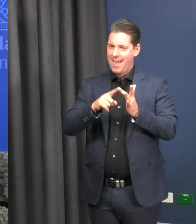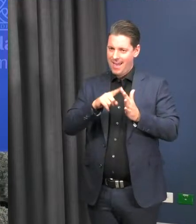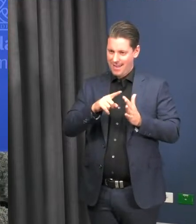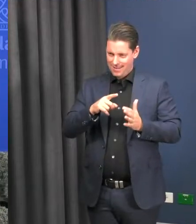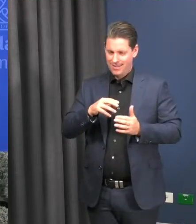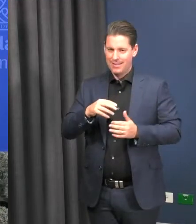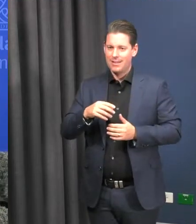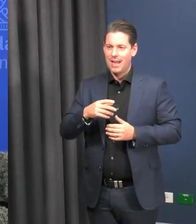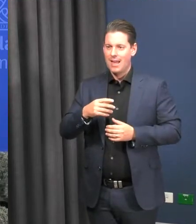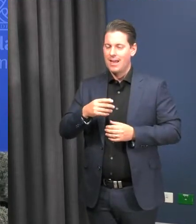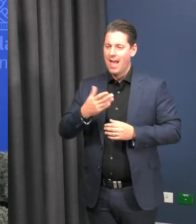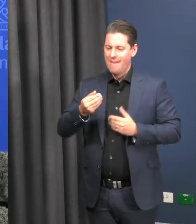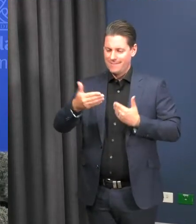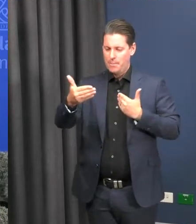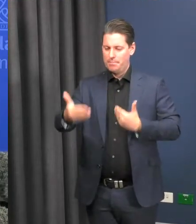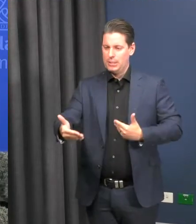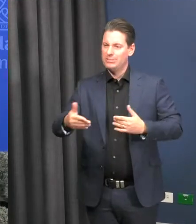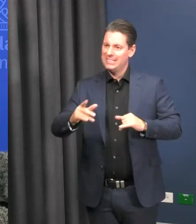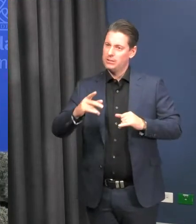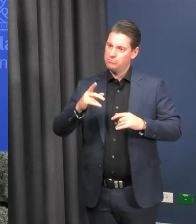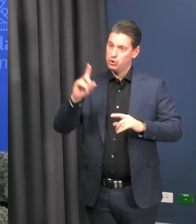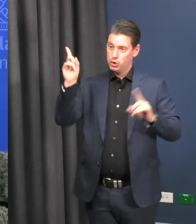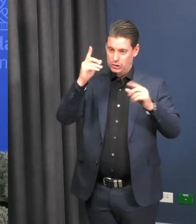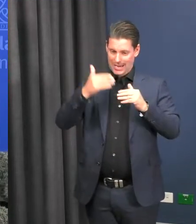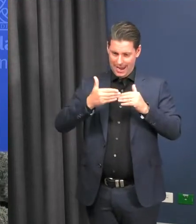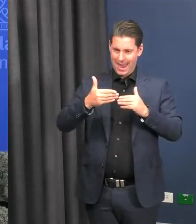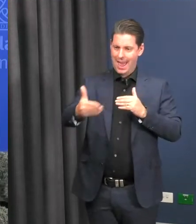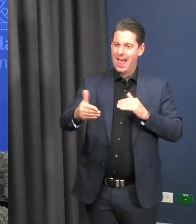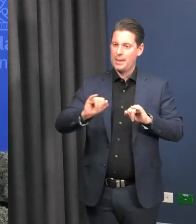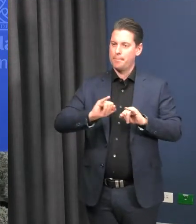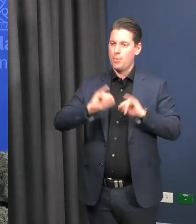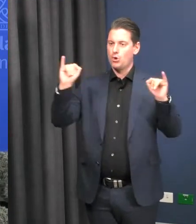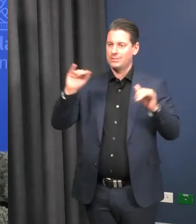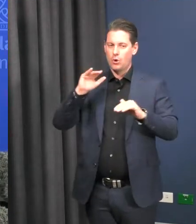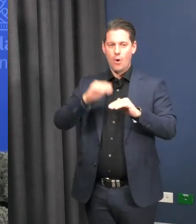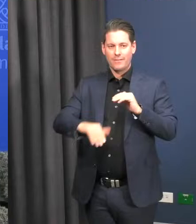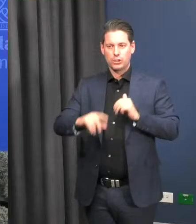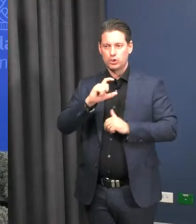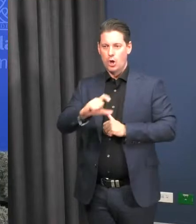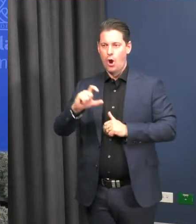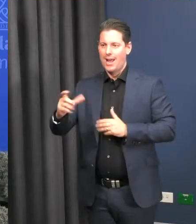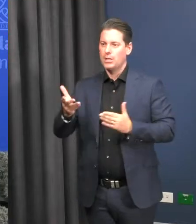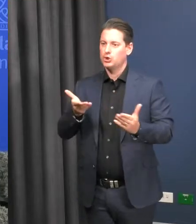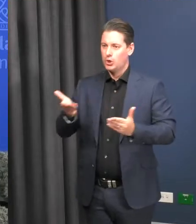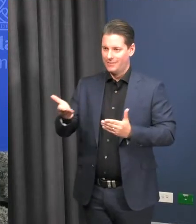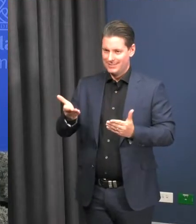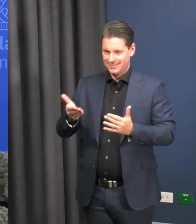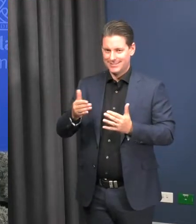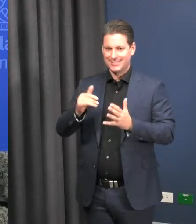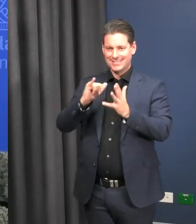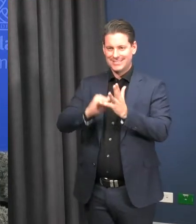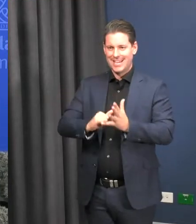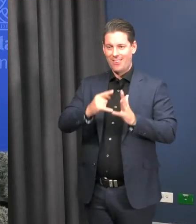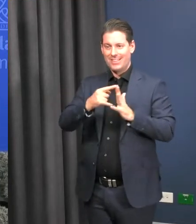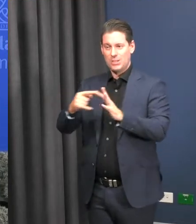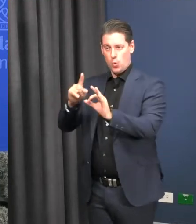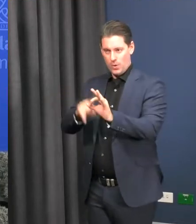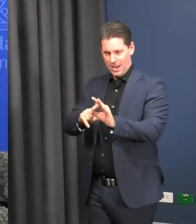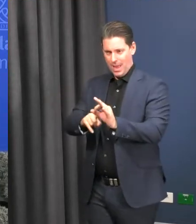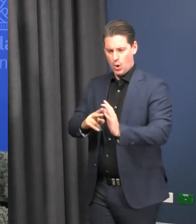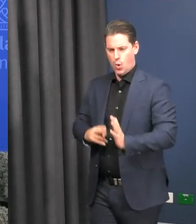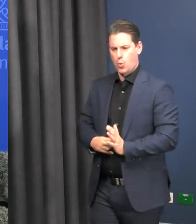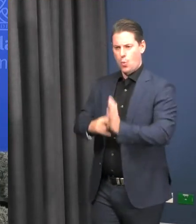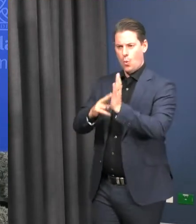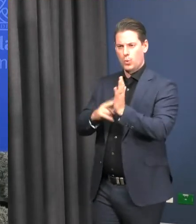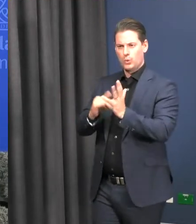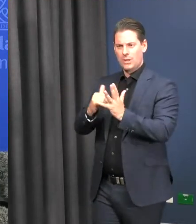a period of emergency from today for childcare services in southeast Queensland and northern New South